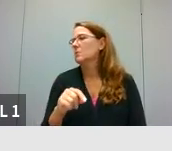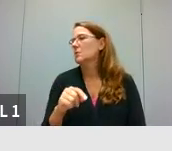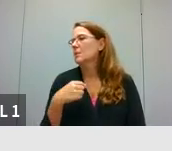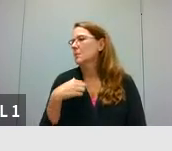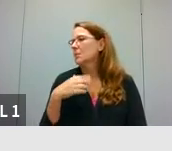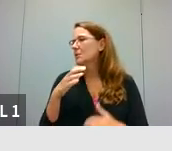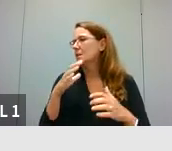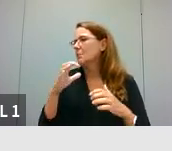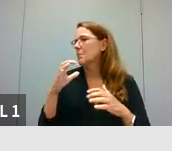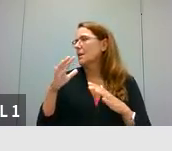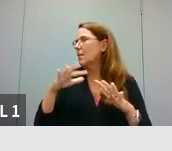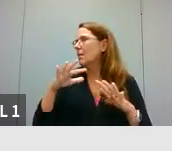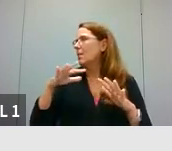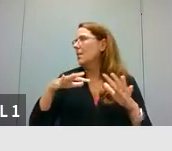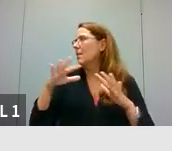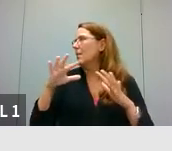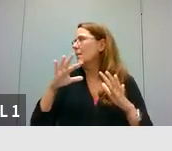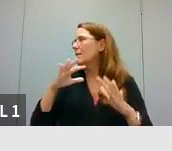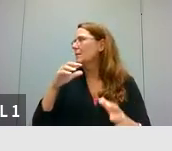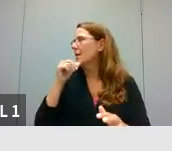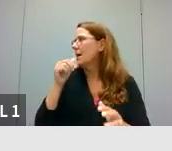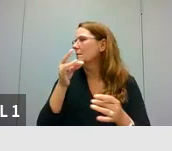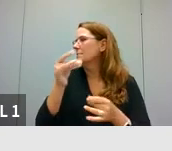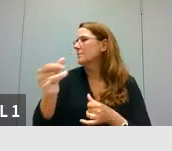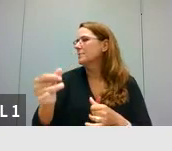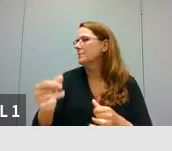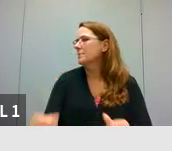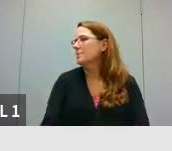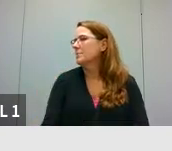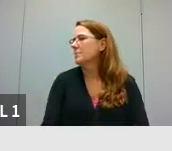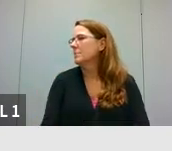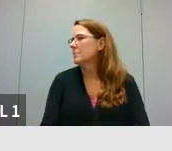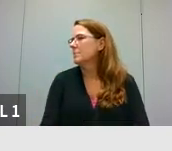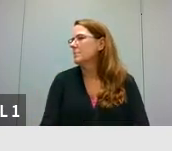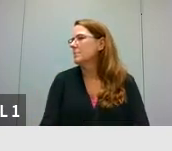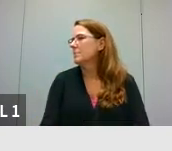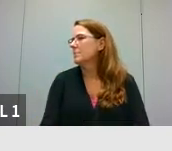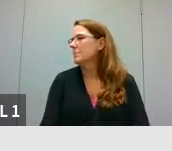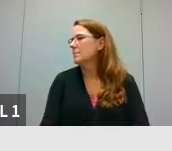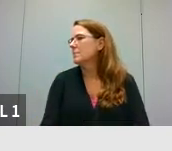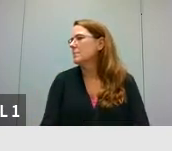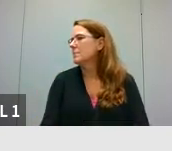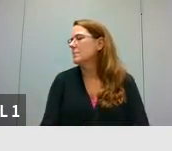and. and they have been captioner. good captioners. Perfect. Okay, if Debbie, if you Excellent. Well can, done, Lauren.